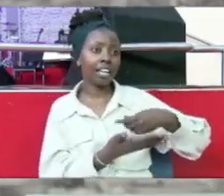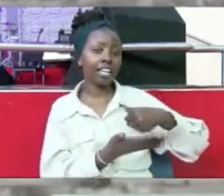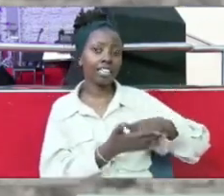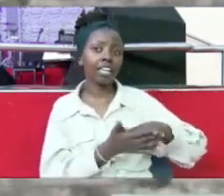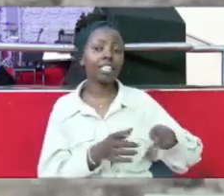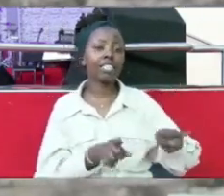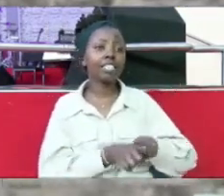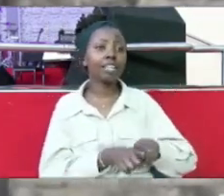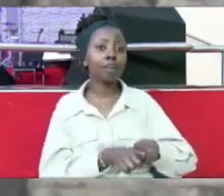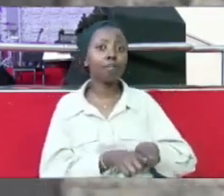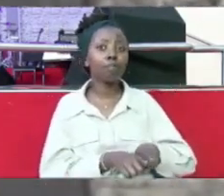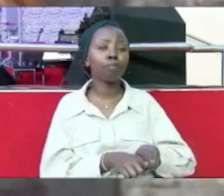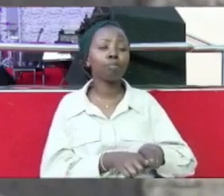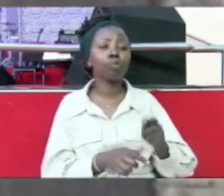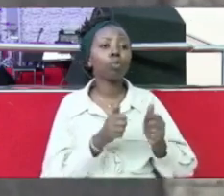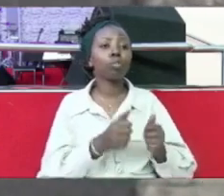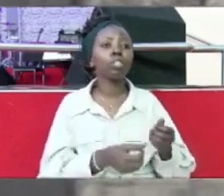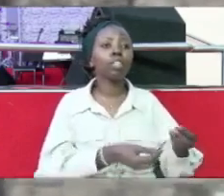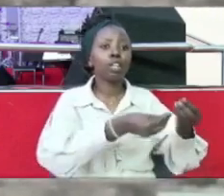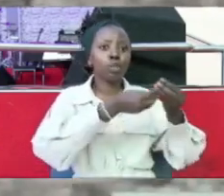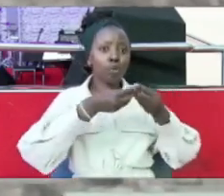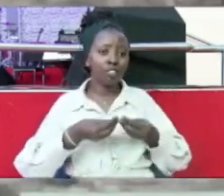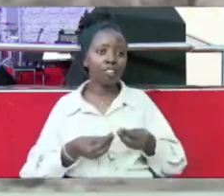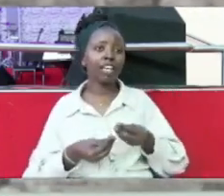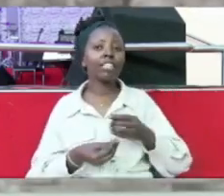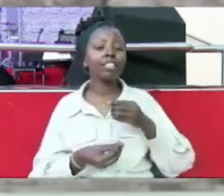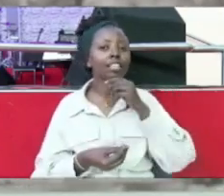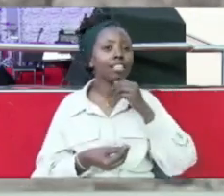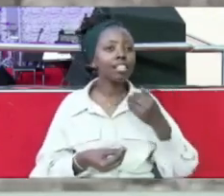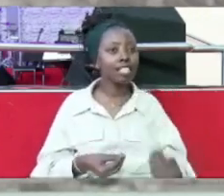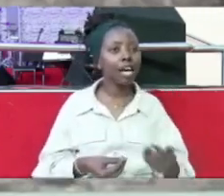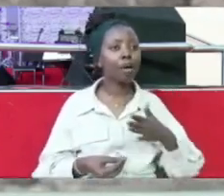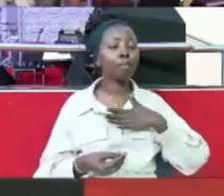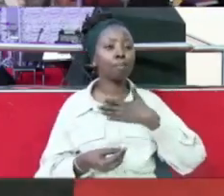That is the power of fellowship or connection. And